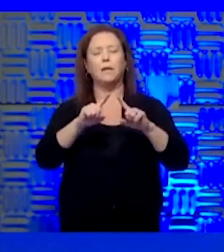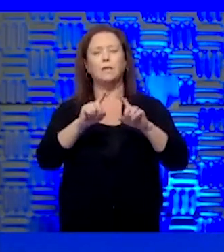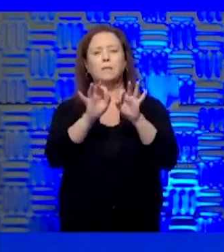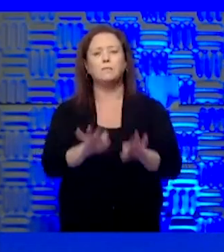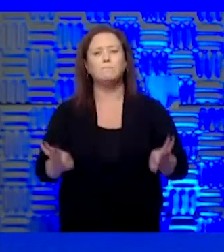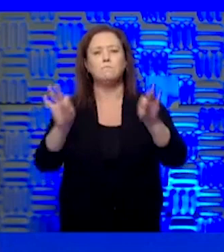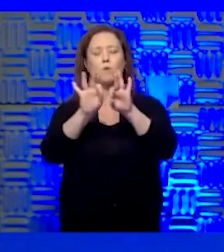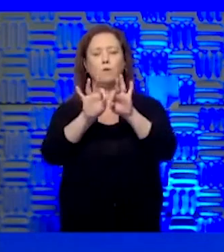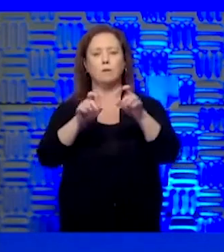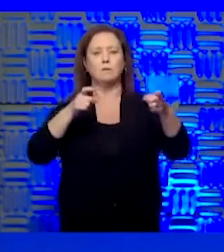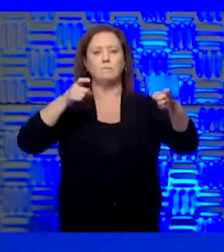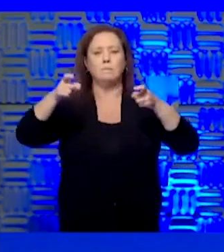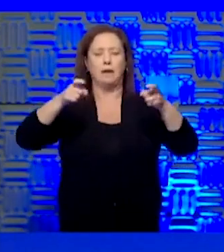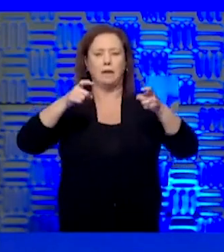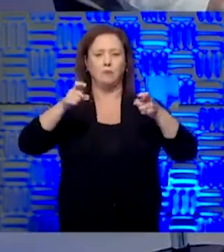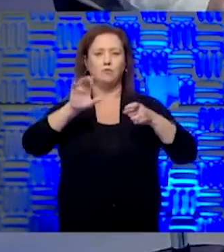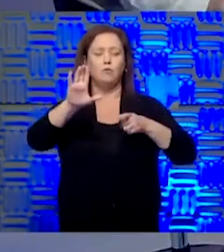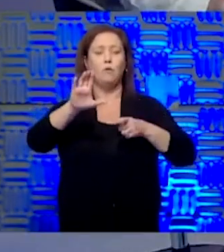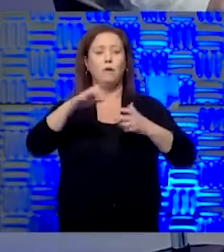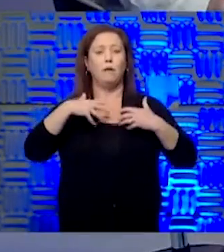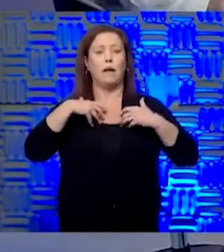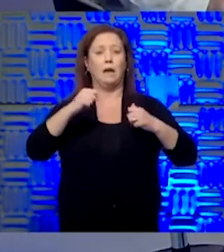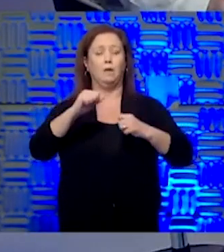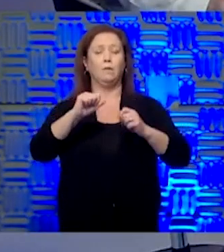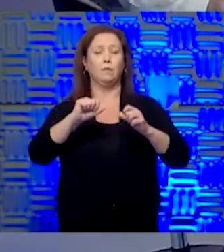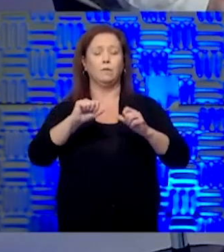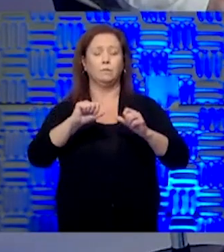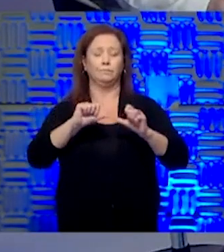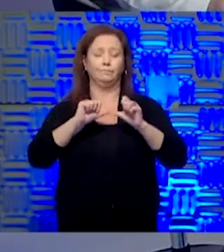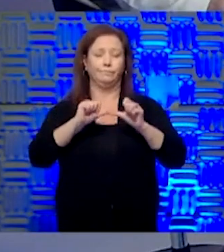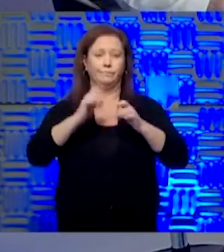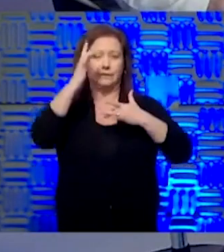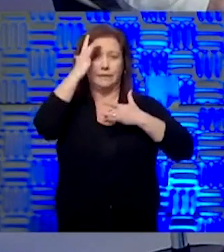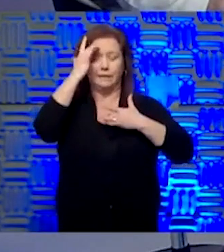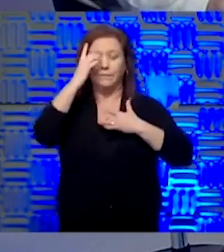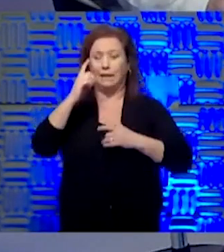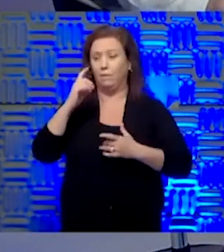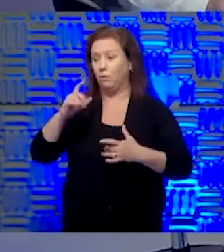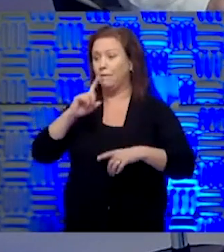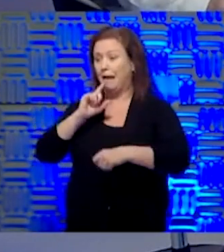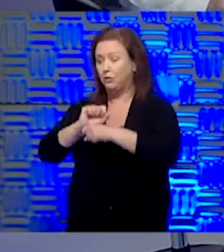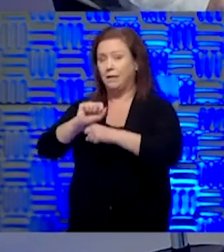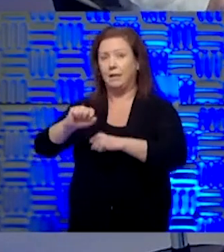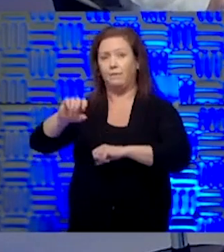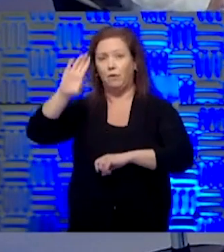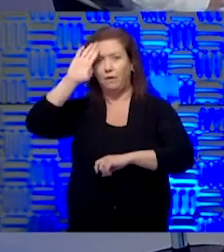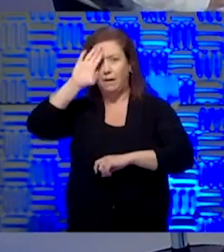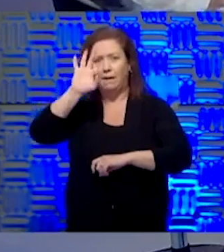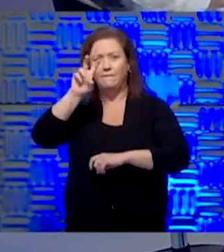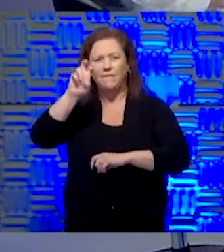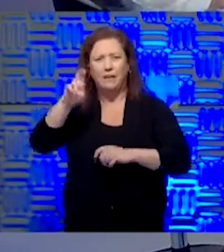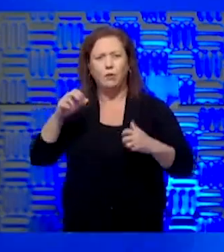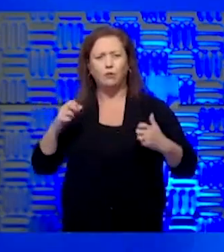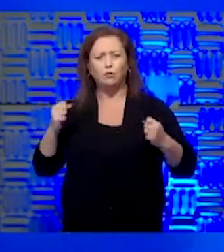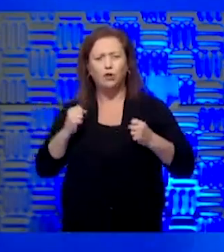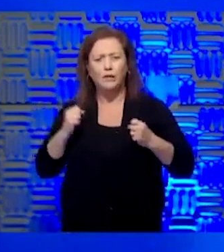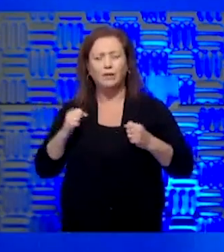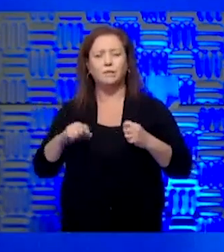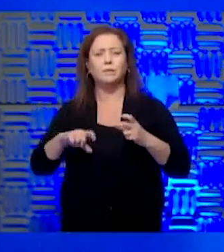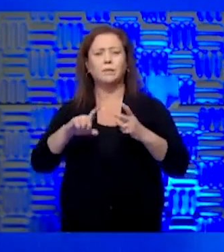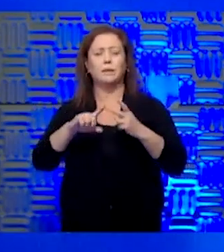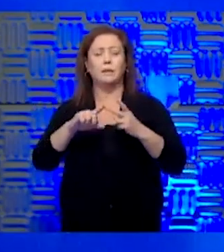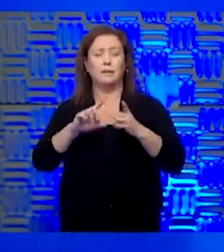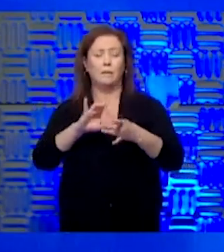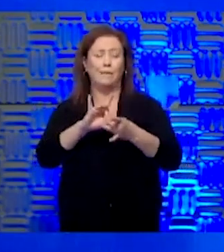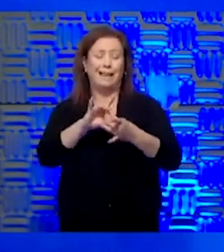conditions managed as optimally as possible. Yeah, and if you are sick, that's a different story, meaning that if you have a fever or chills or the things that sound like it could be